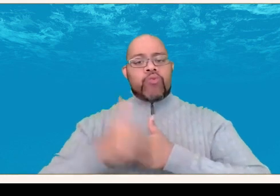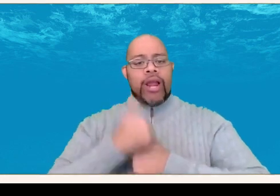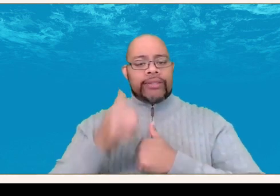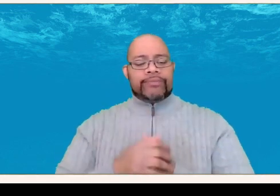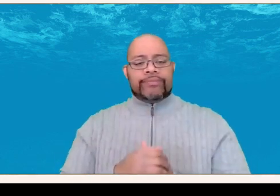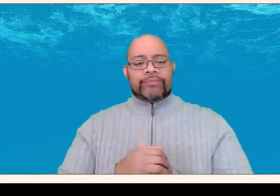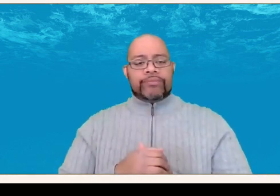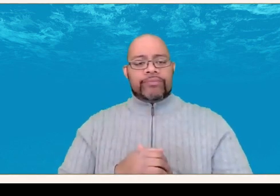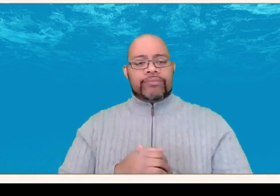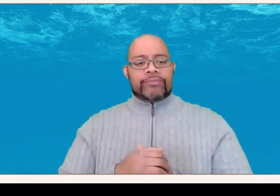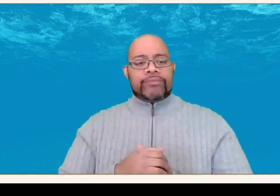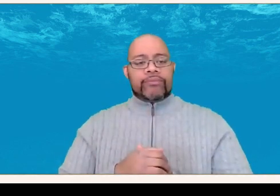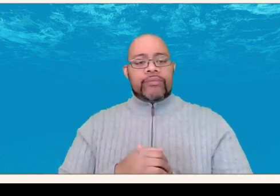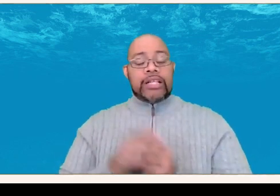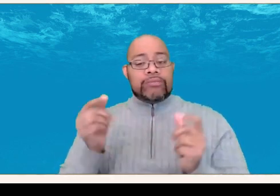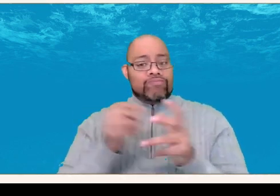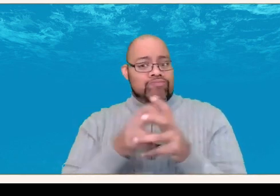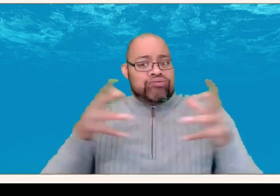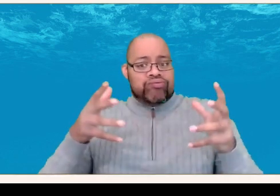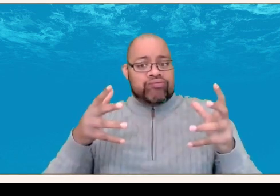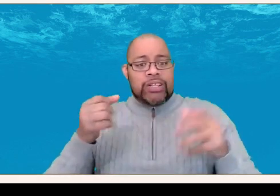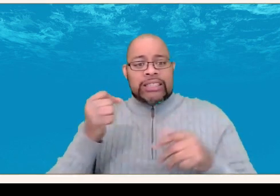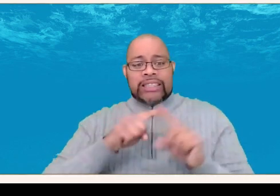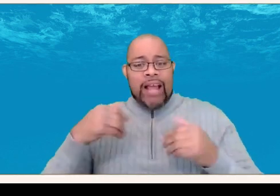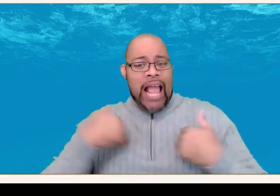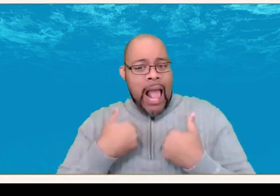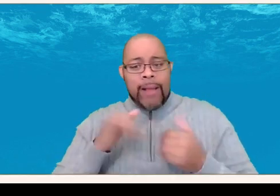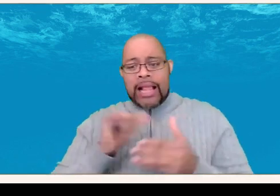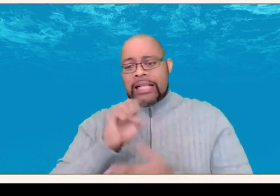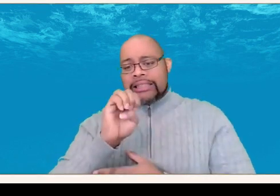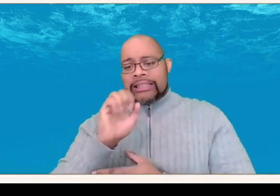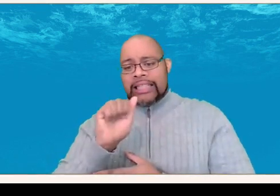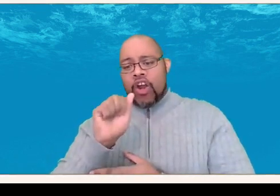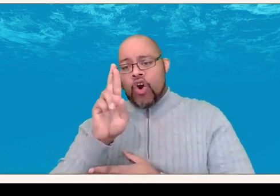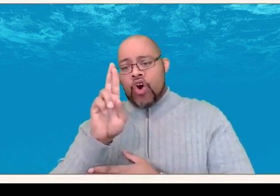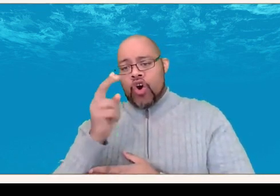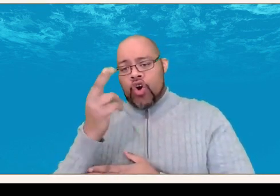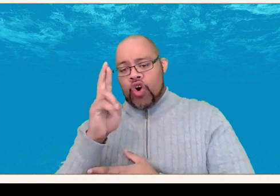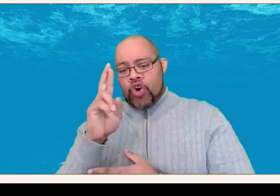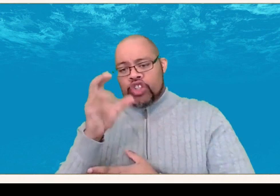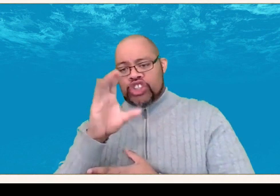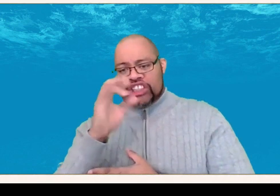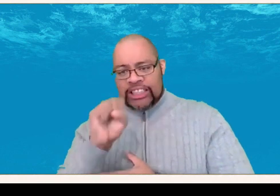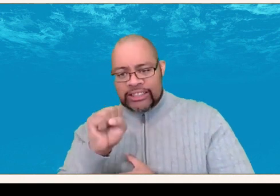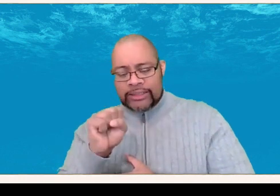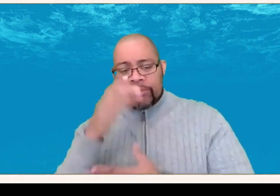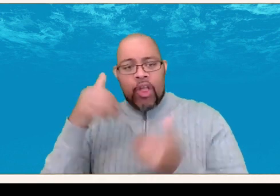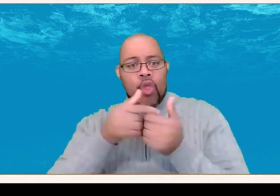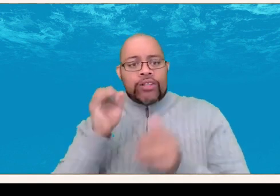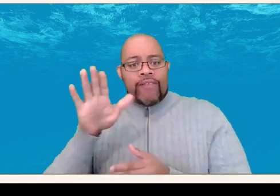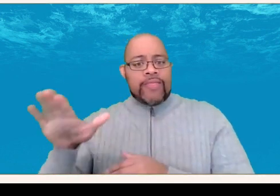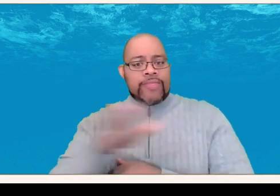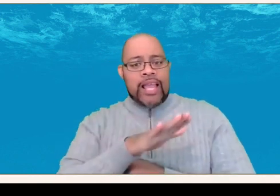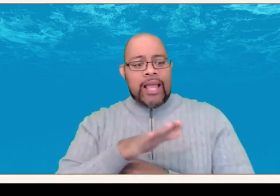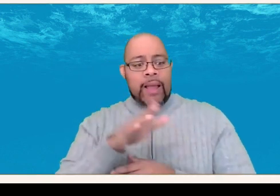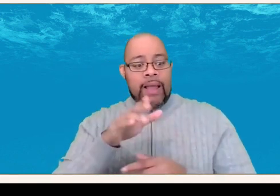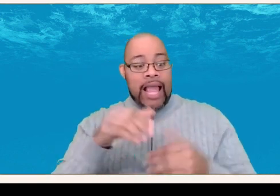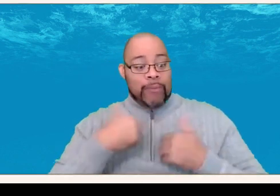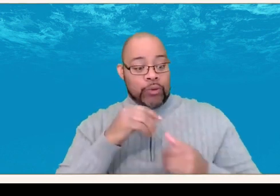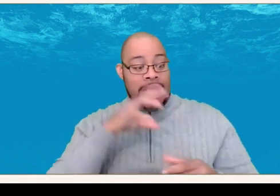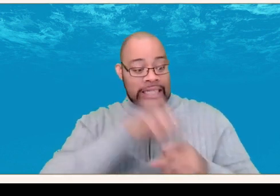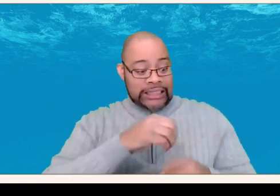threatened by, one, an explosion of herbivores such as sea urchins, and that's because of the loss of their